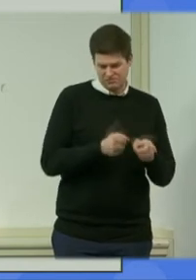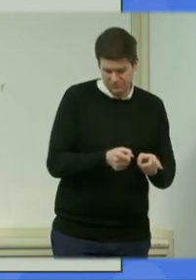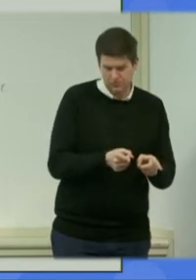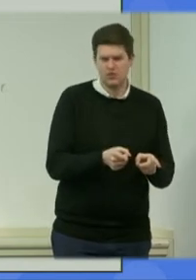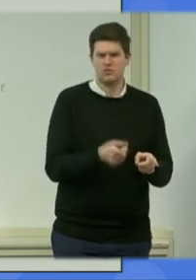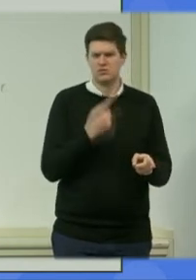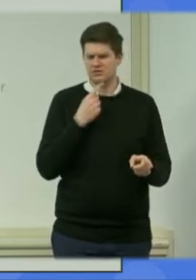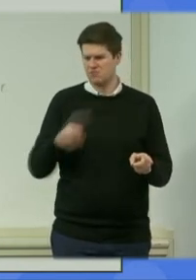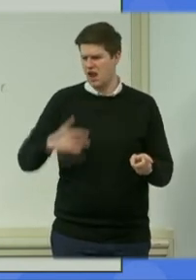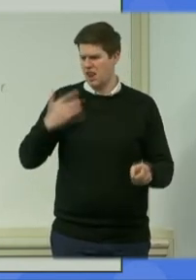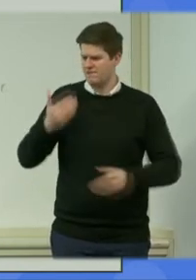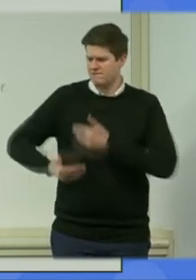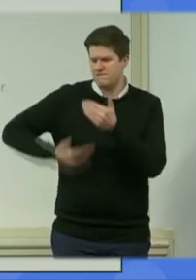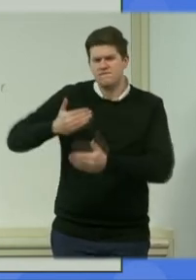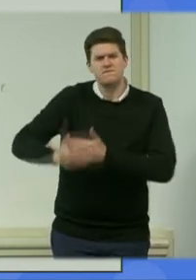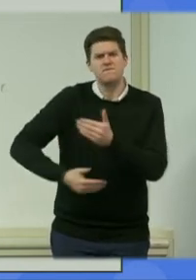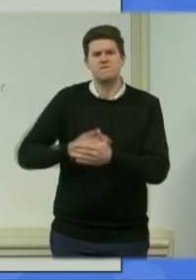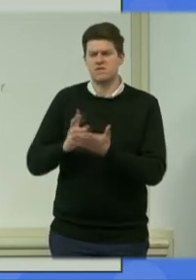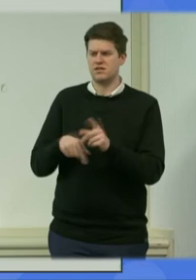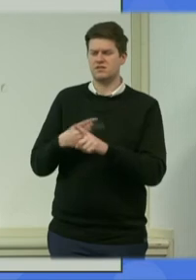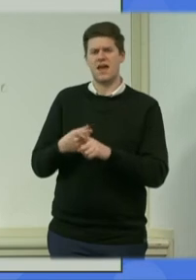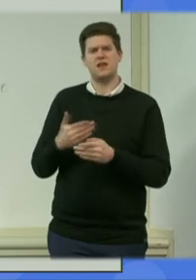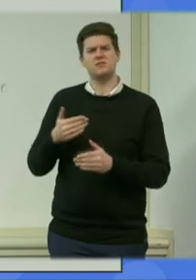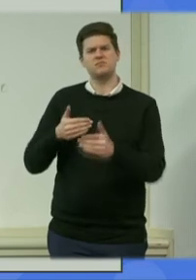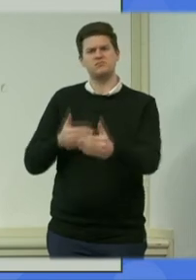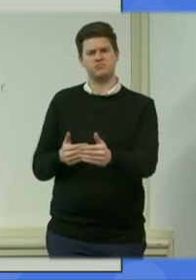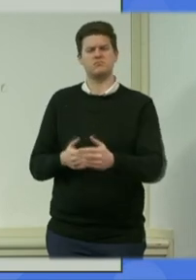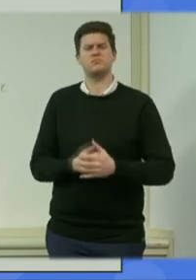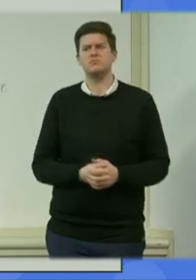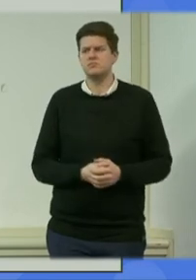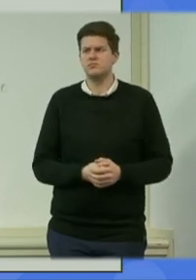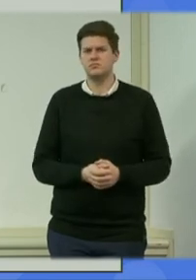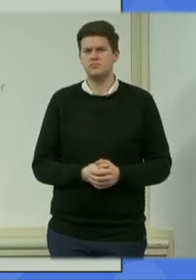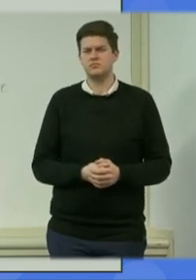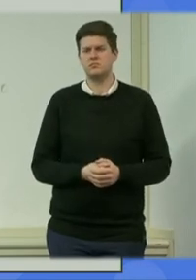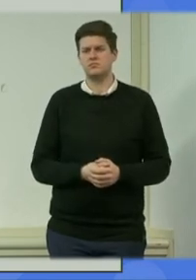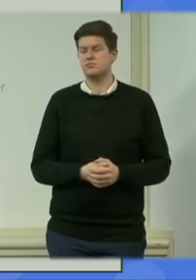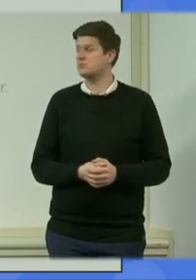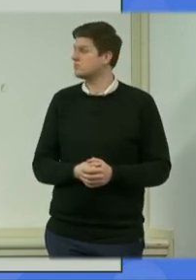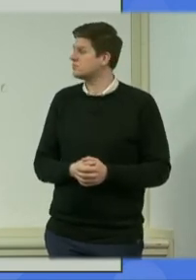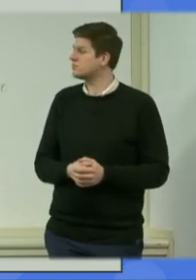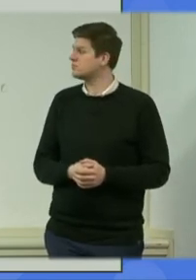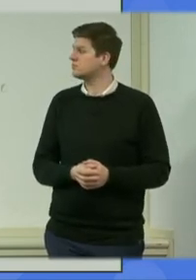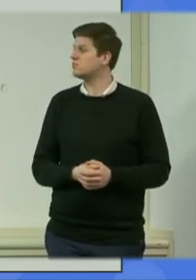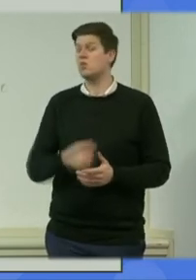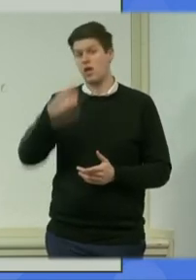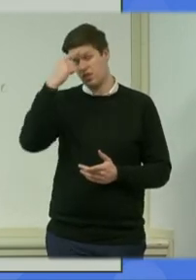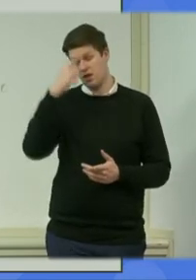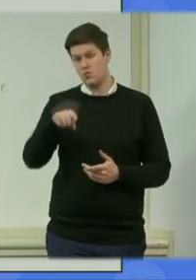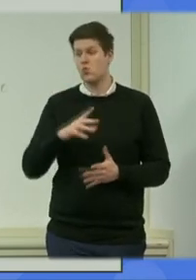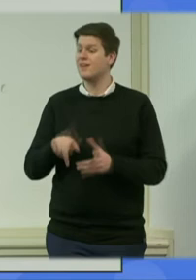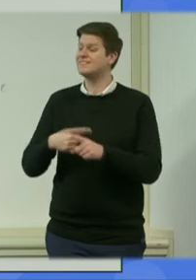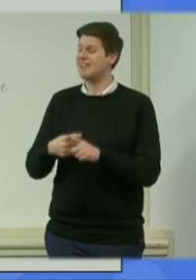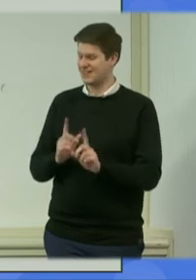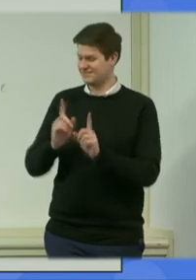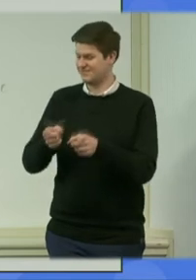over £125,000. Now, crucially, as well as what we tax, we should also think about what we don't tax. So